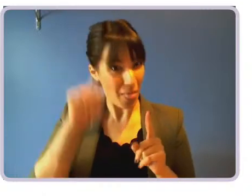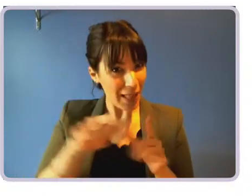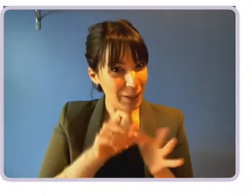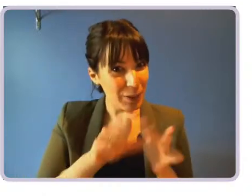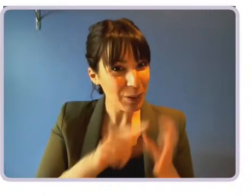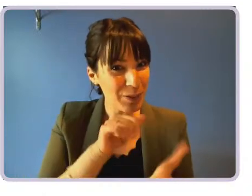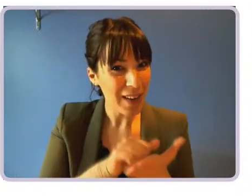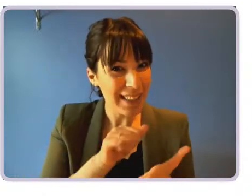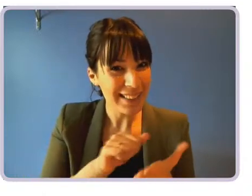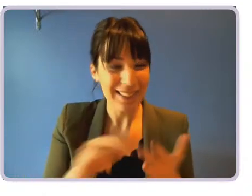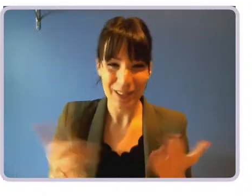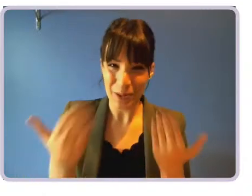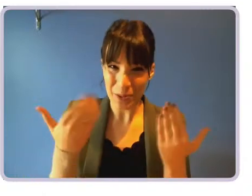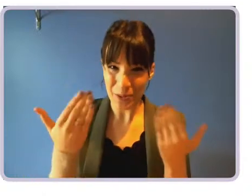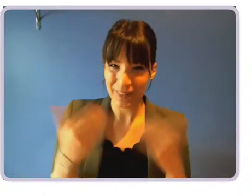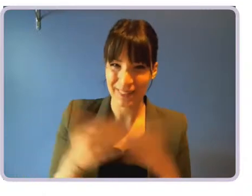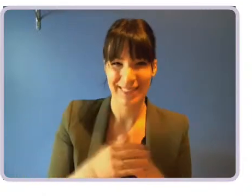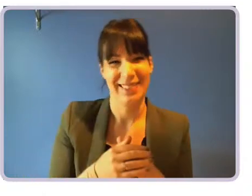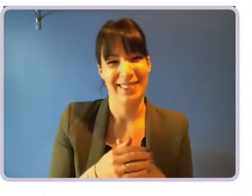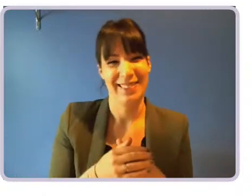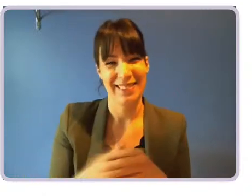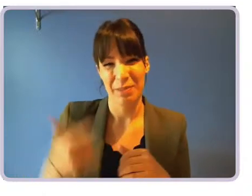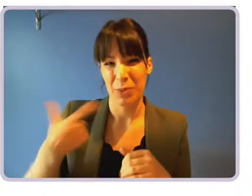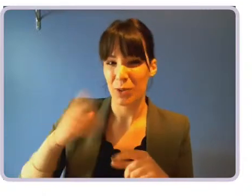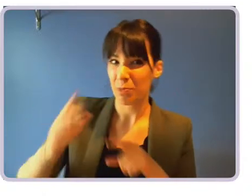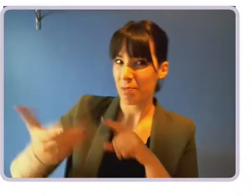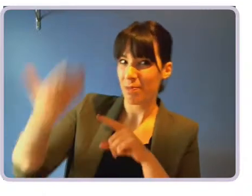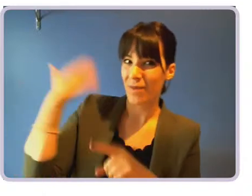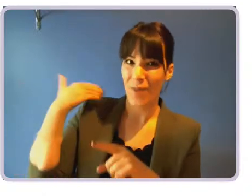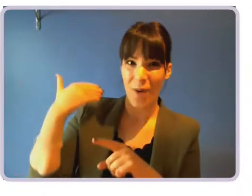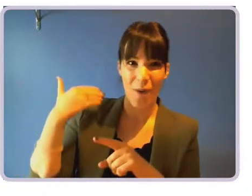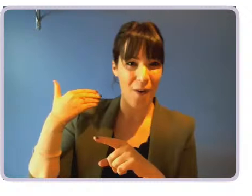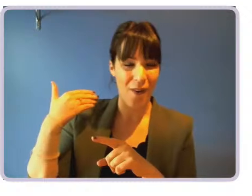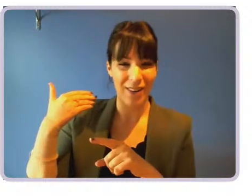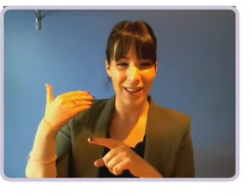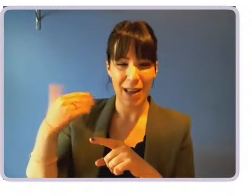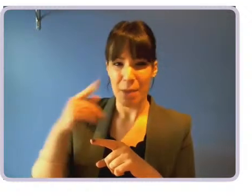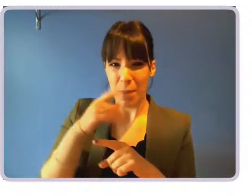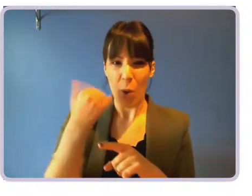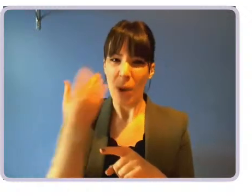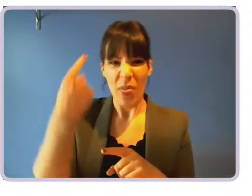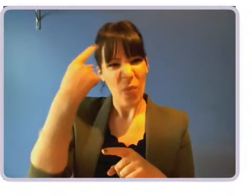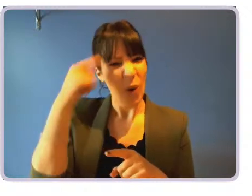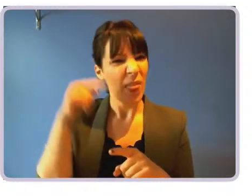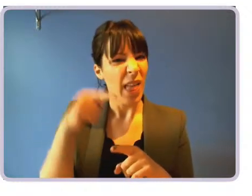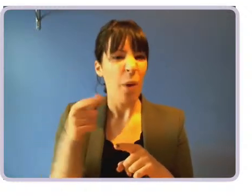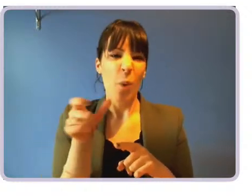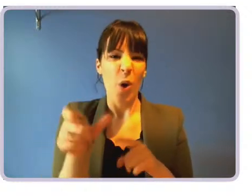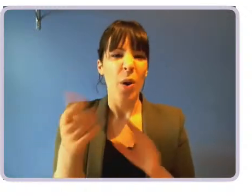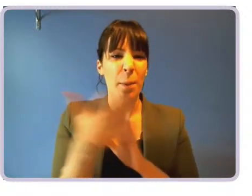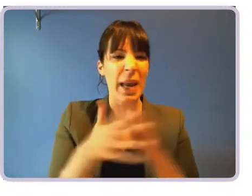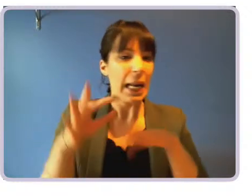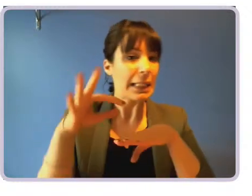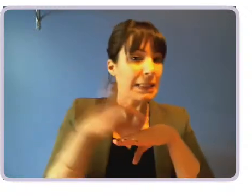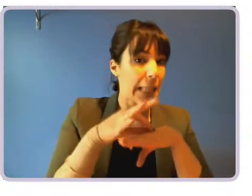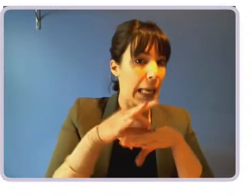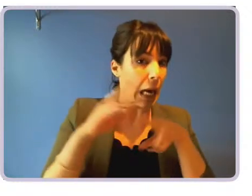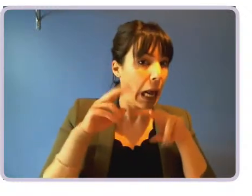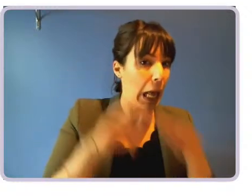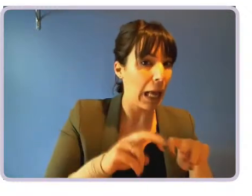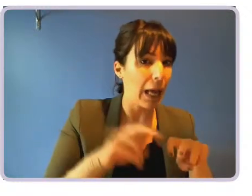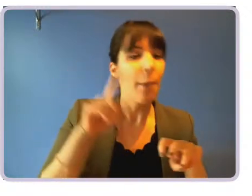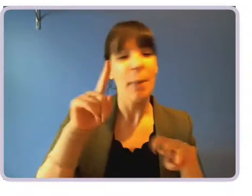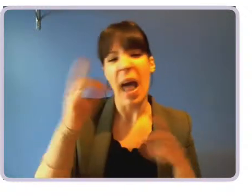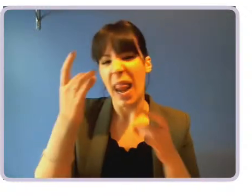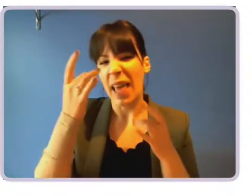cool because before everyone thought I studied skin. But having said that, I'm not an infectious disease